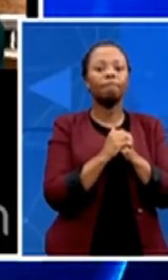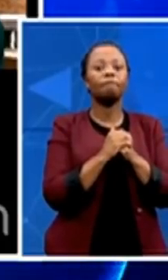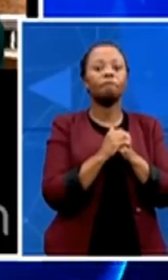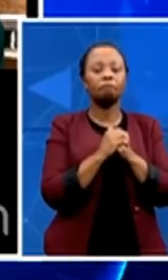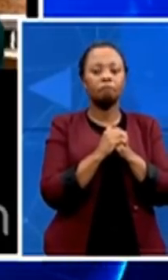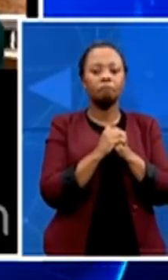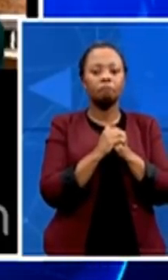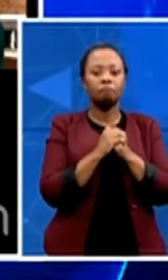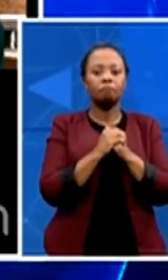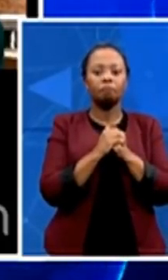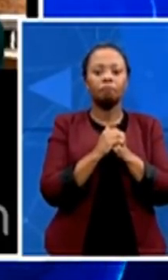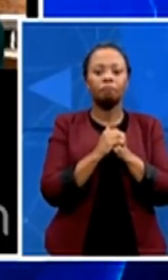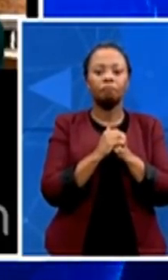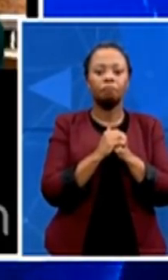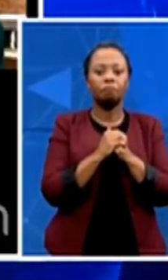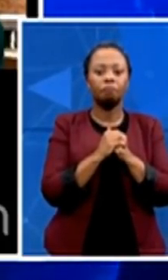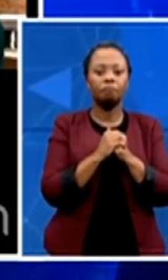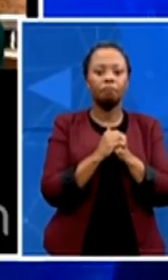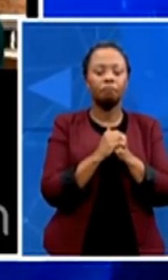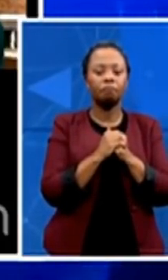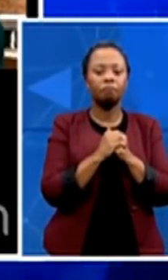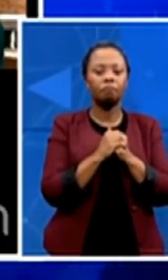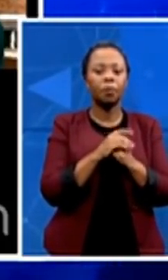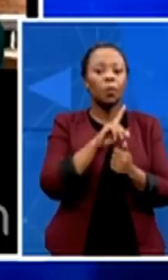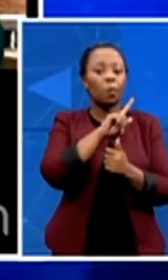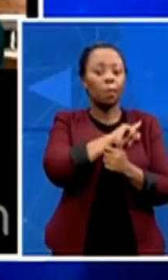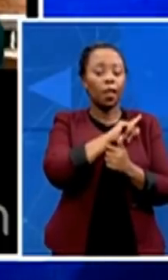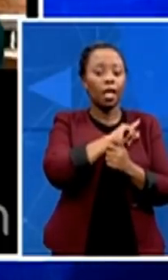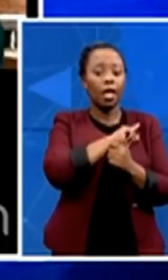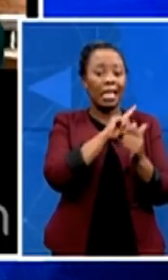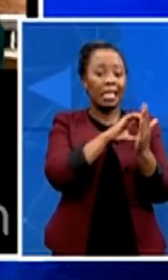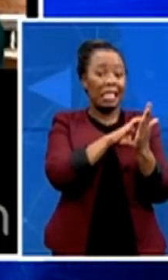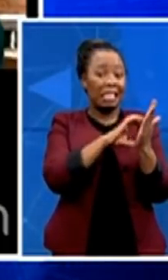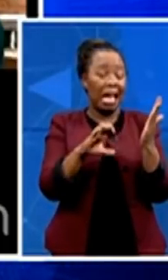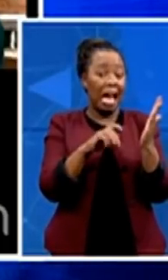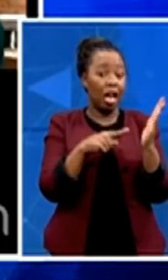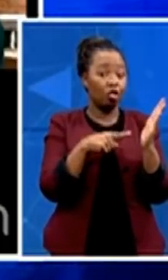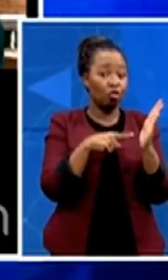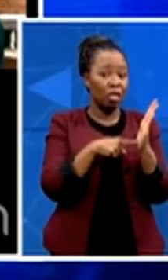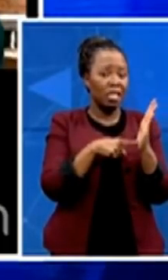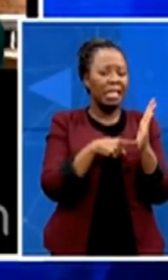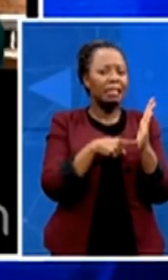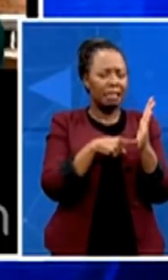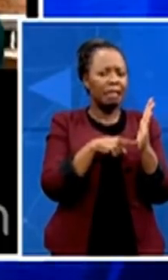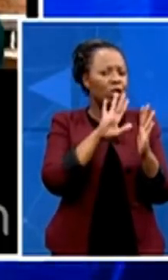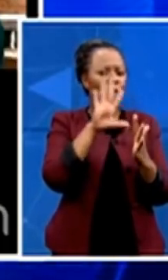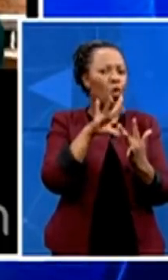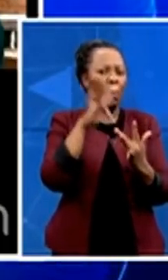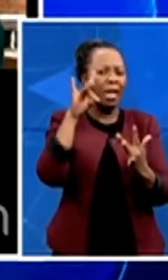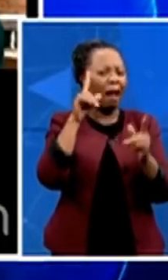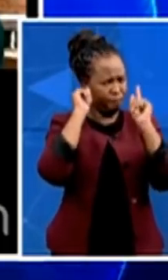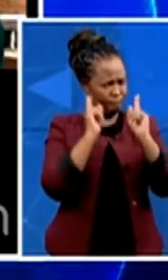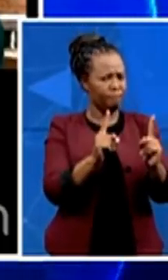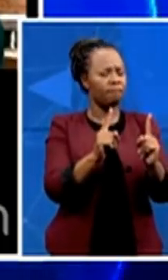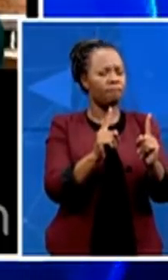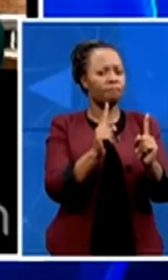because that section compels, it's not optional, it compels the court, once an infringement has been